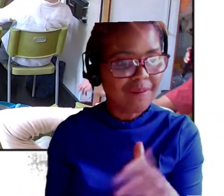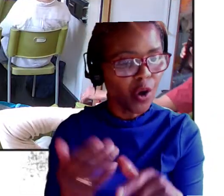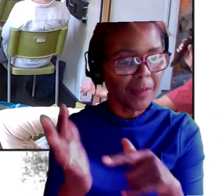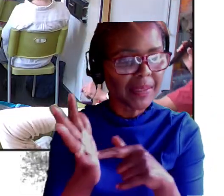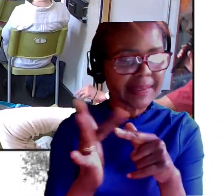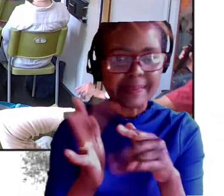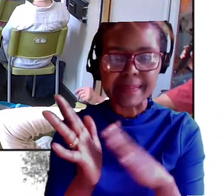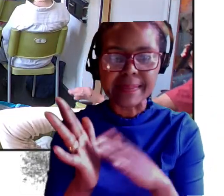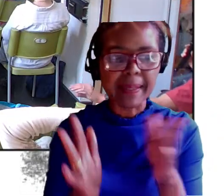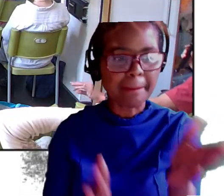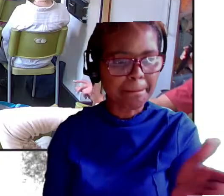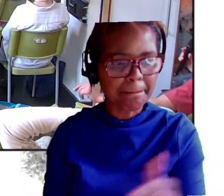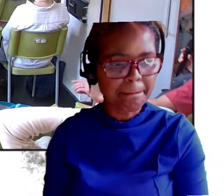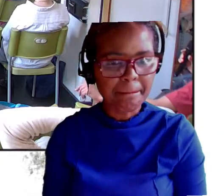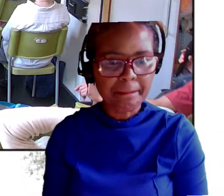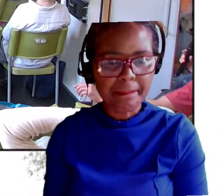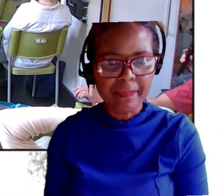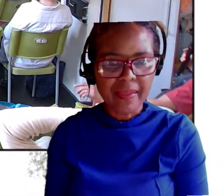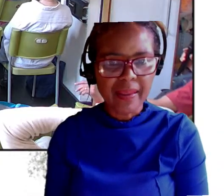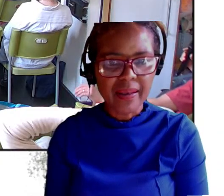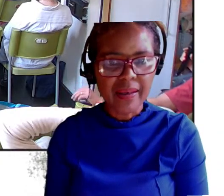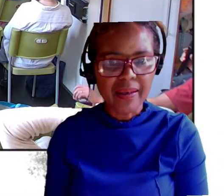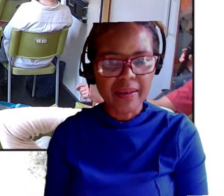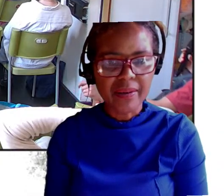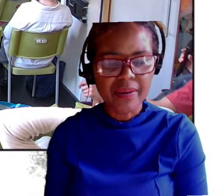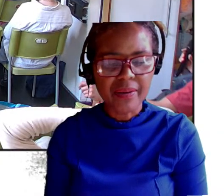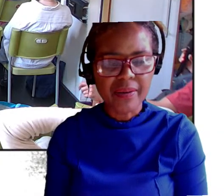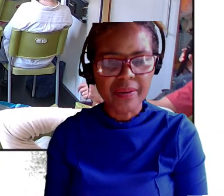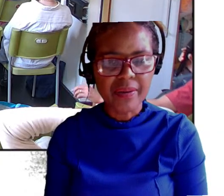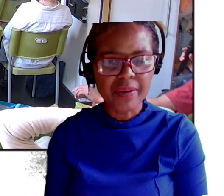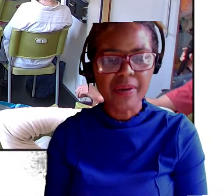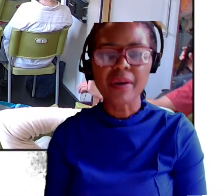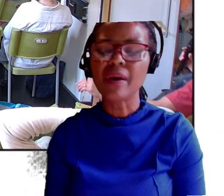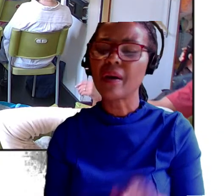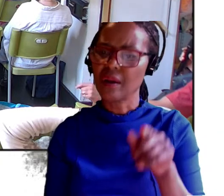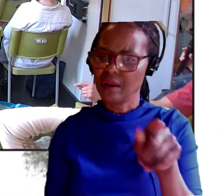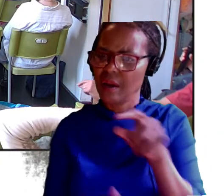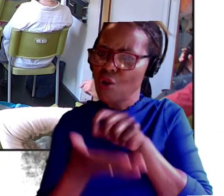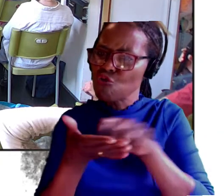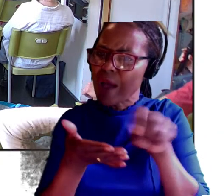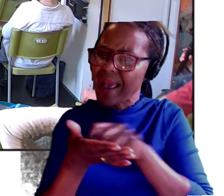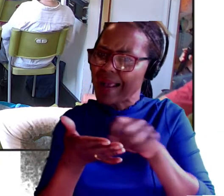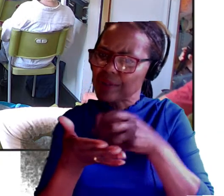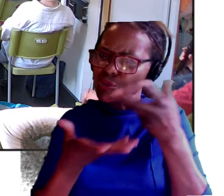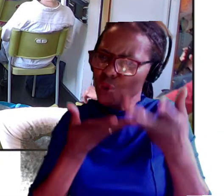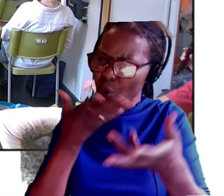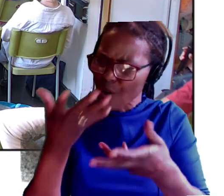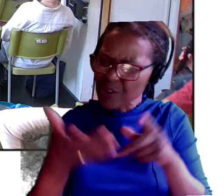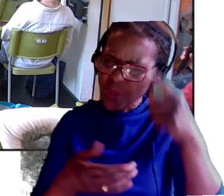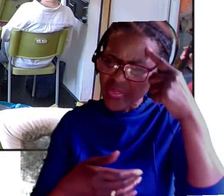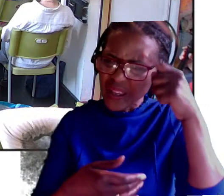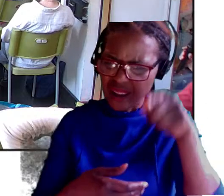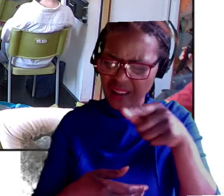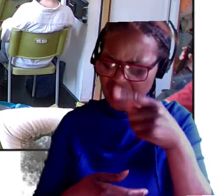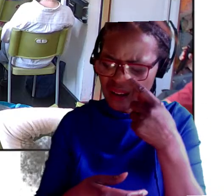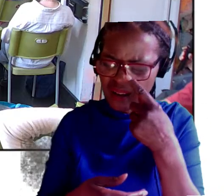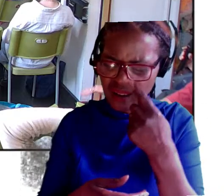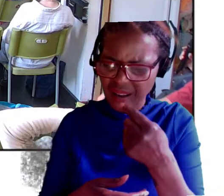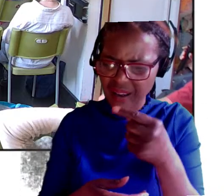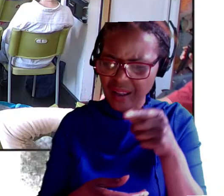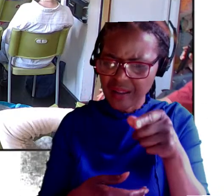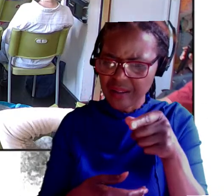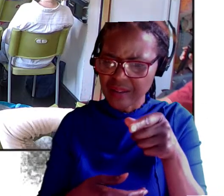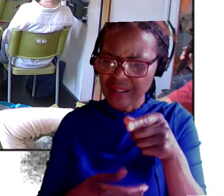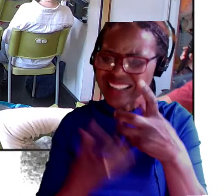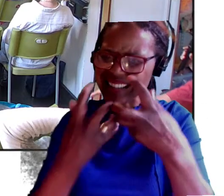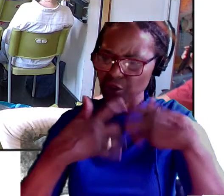Do you think story authorship is itself a technology, or could be viewed as such? That not a mysterious process by one